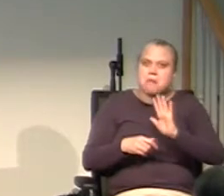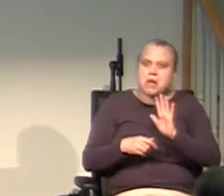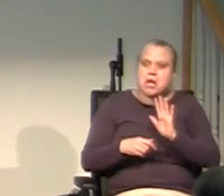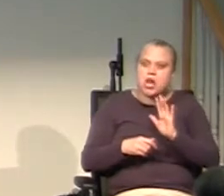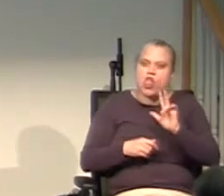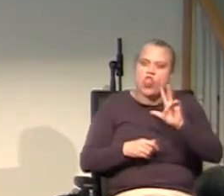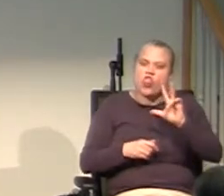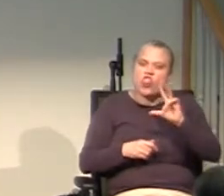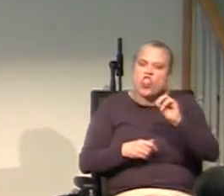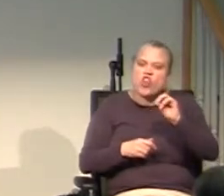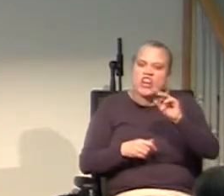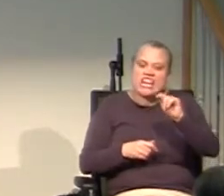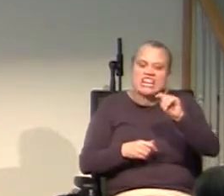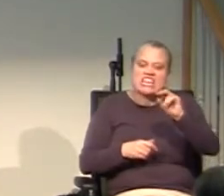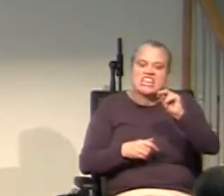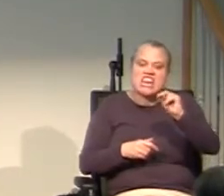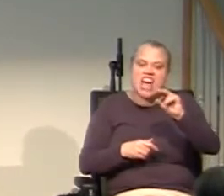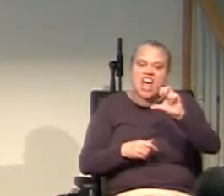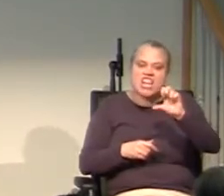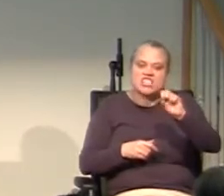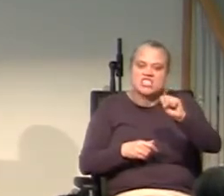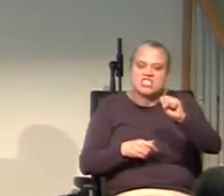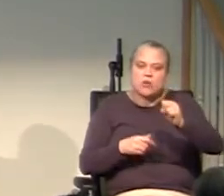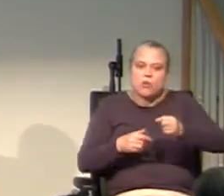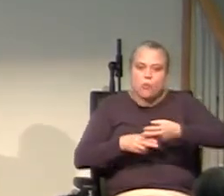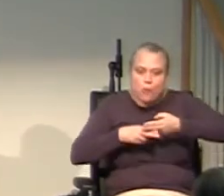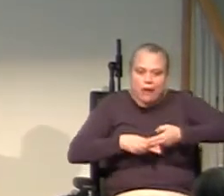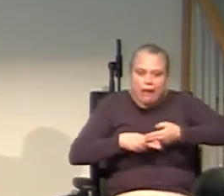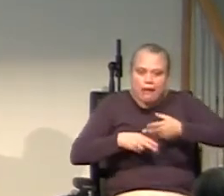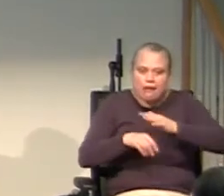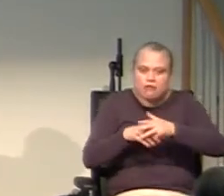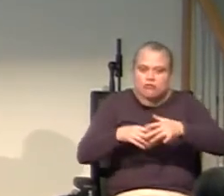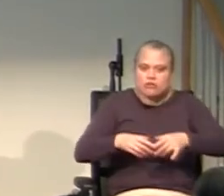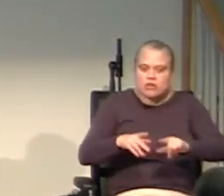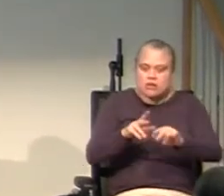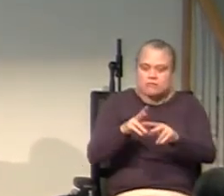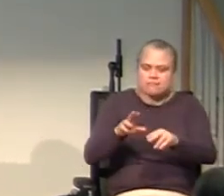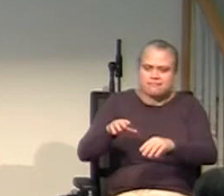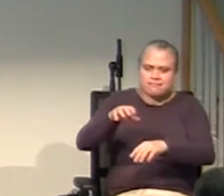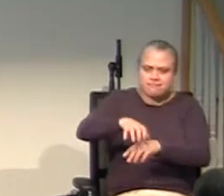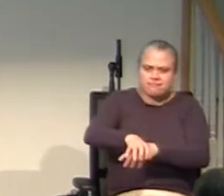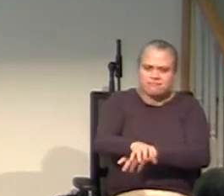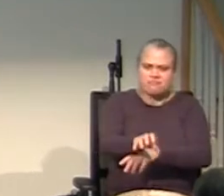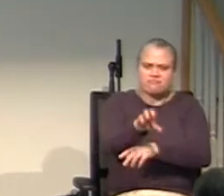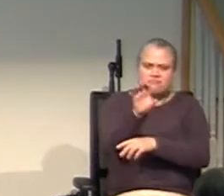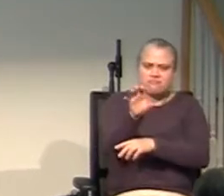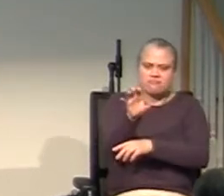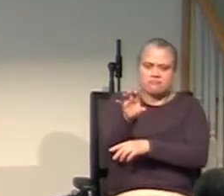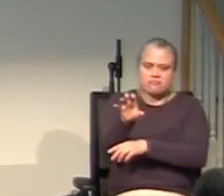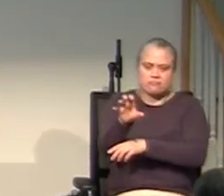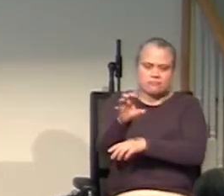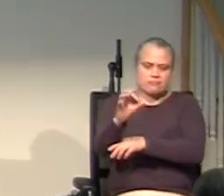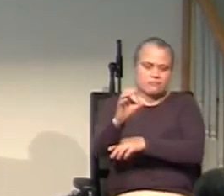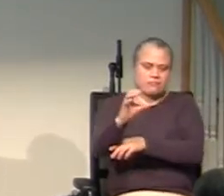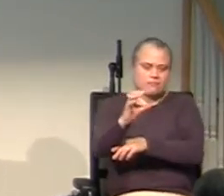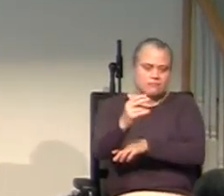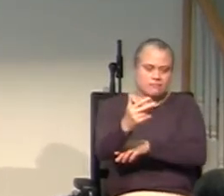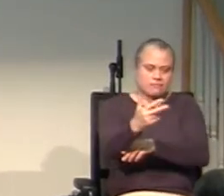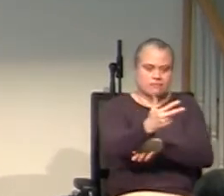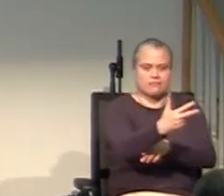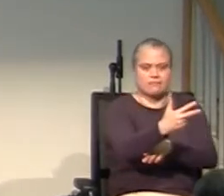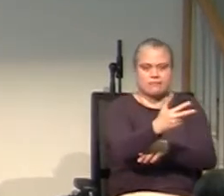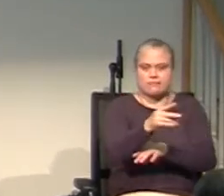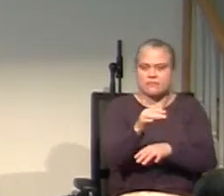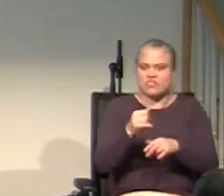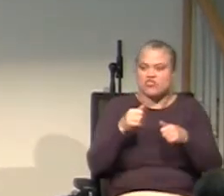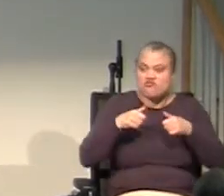or 30 tons on that thing. And when we come out from the shovel, we had to make two sharp turns. And I was